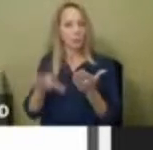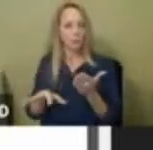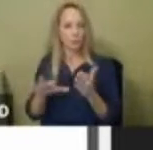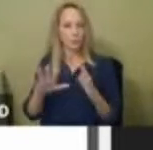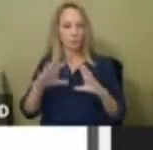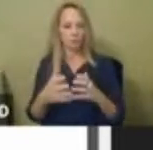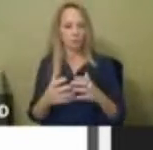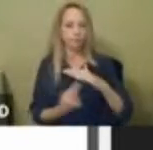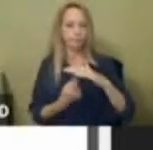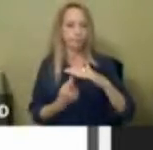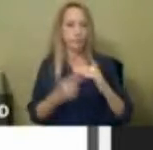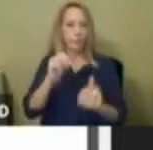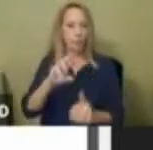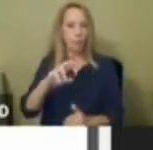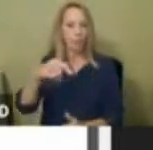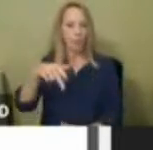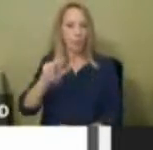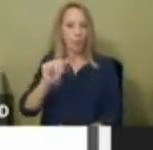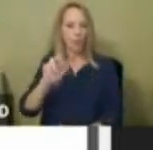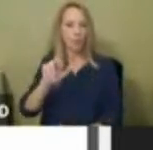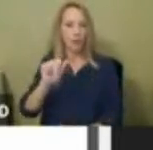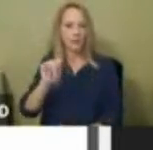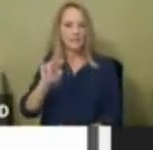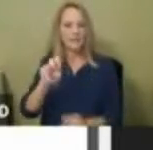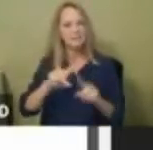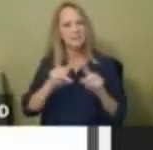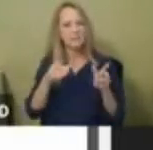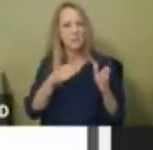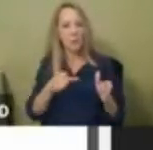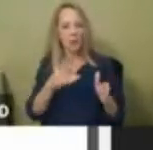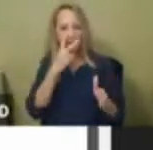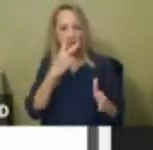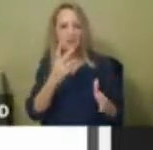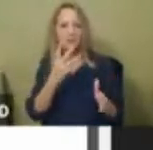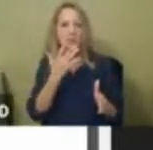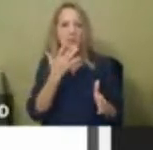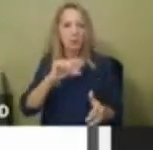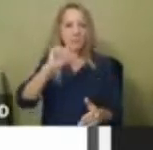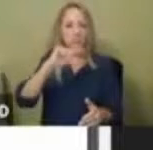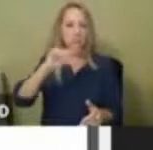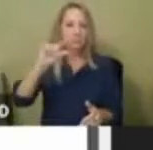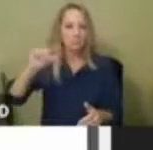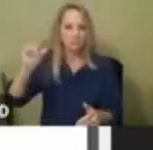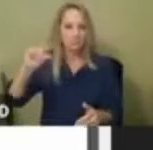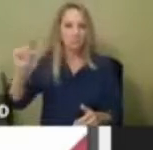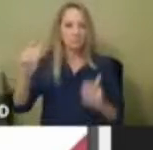quarantine. That's just a different way of looking at it, the bar graph. Next slide.